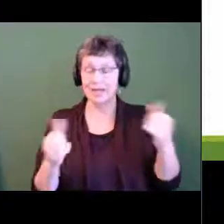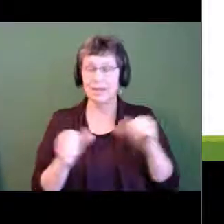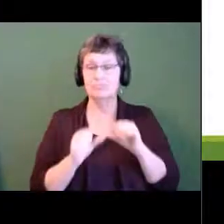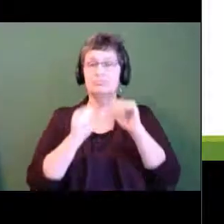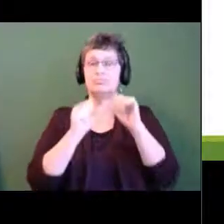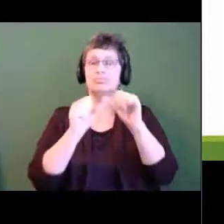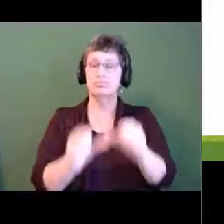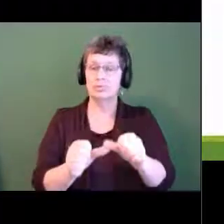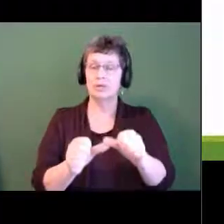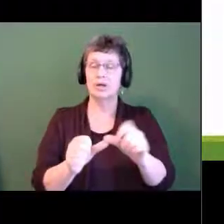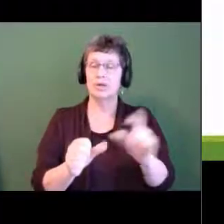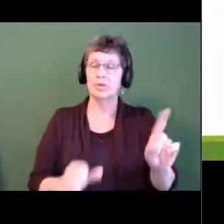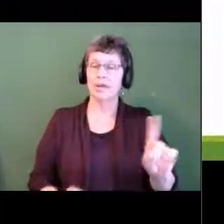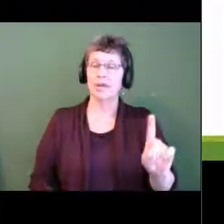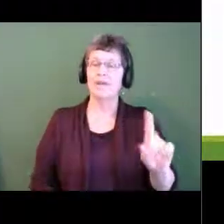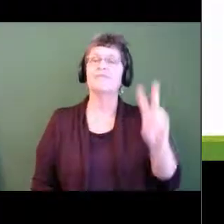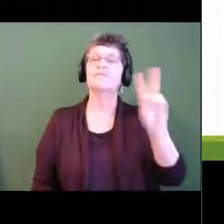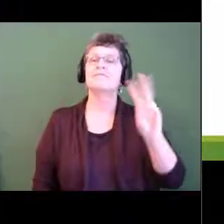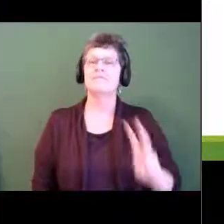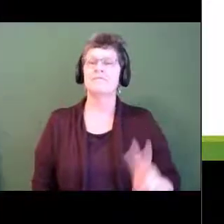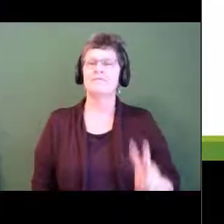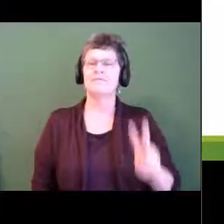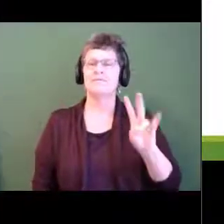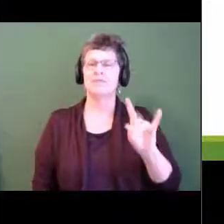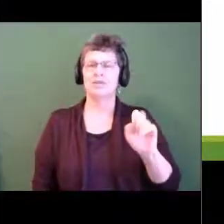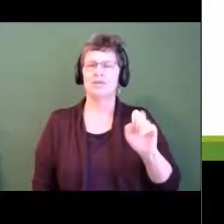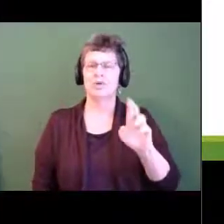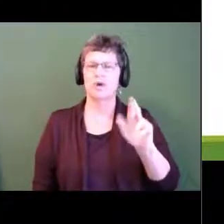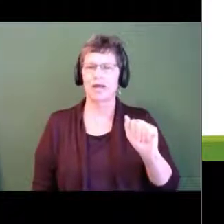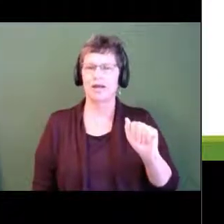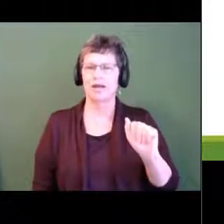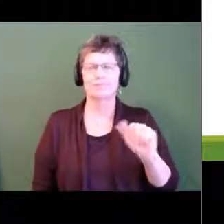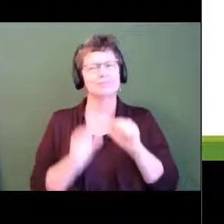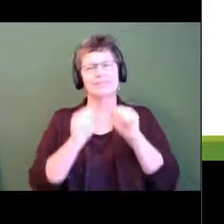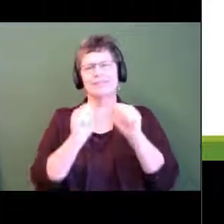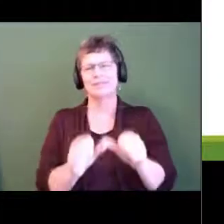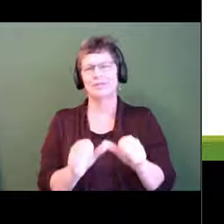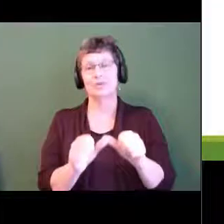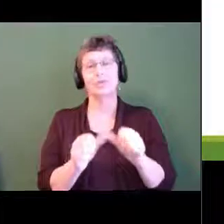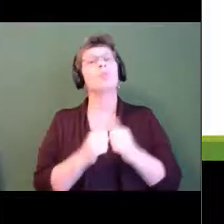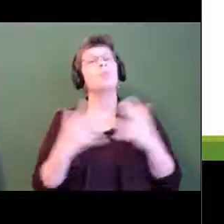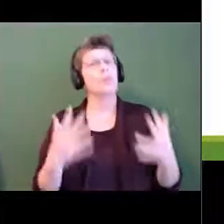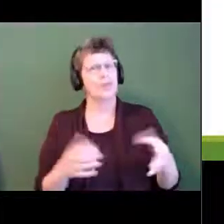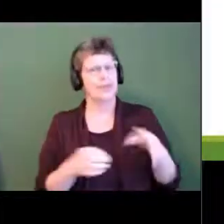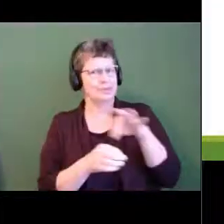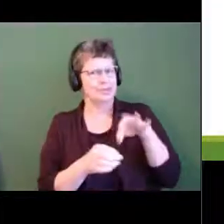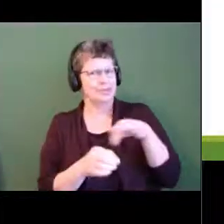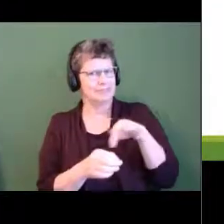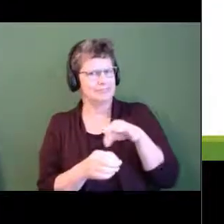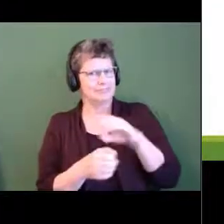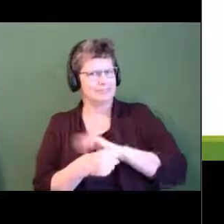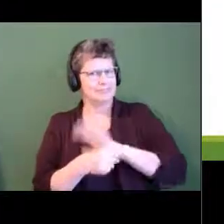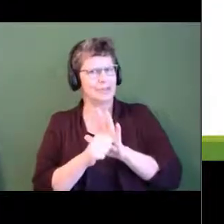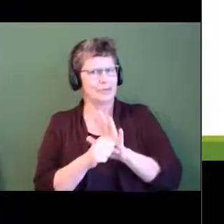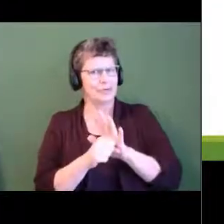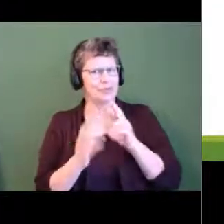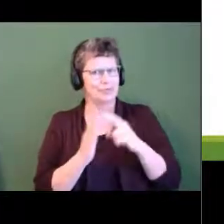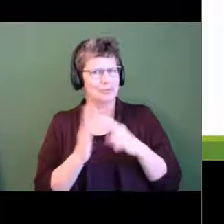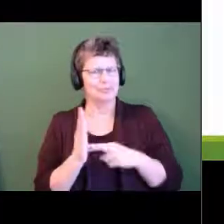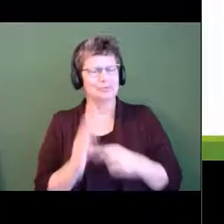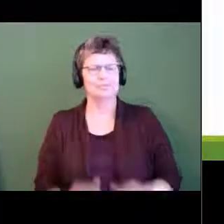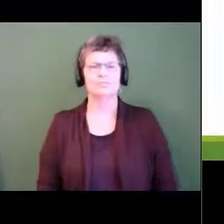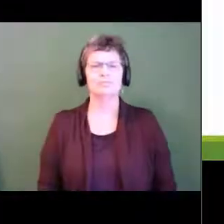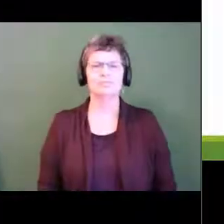of course, but certainly with the letter writing. We had somebody in one province made for teenagers,